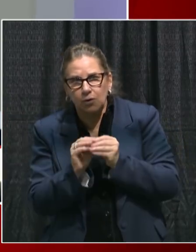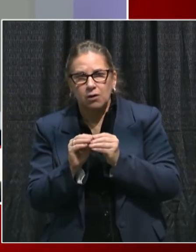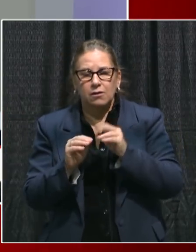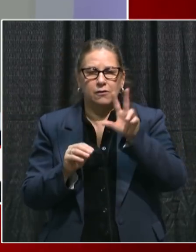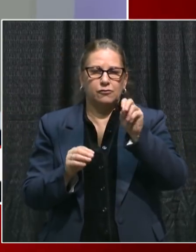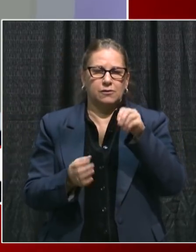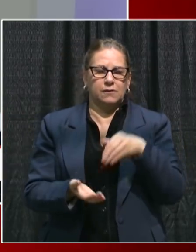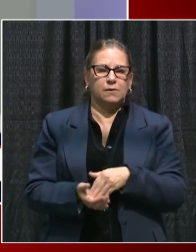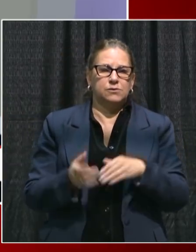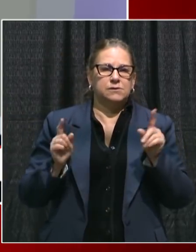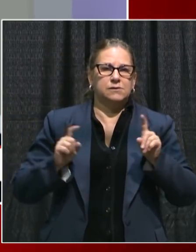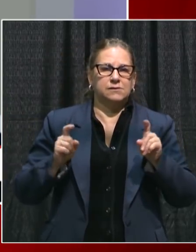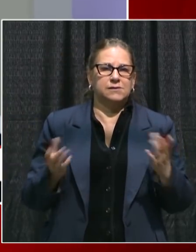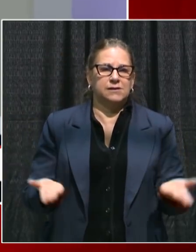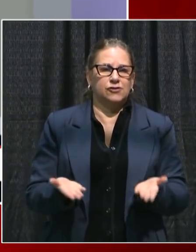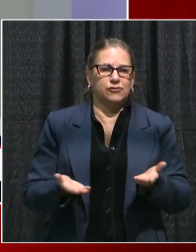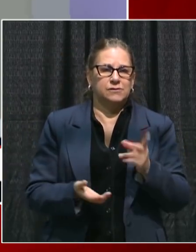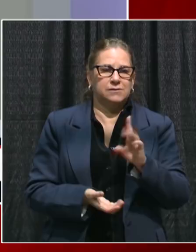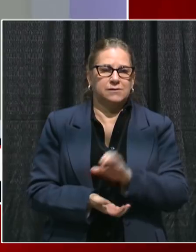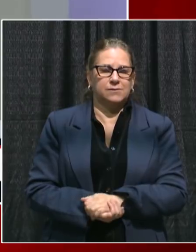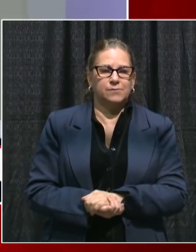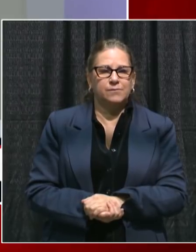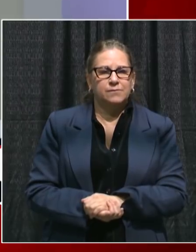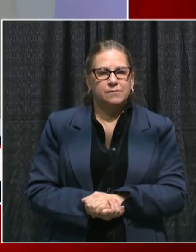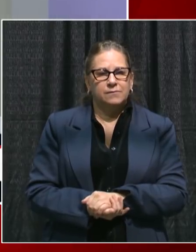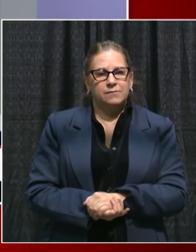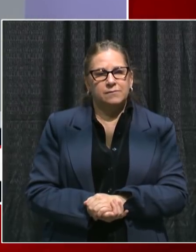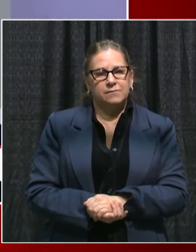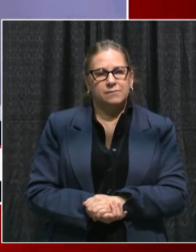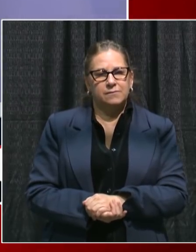Okay, last questions? Yes, Mark.